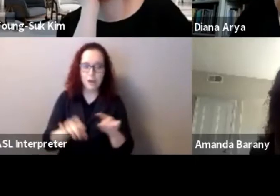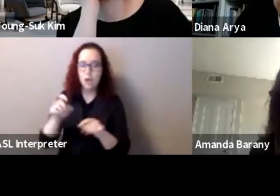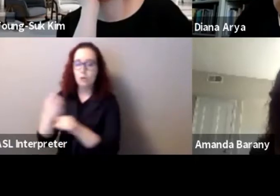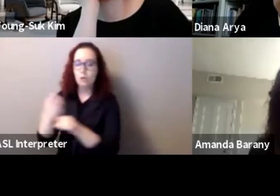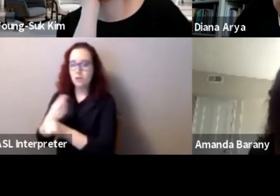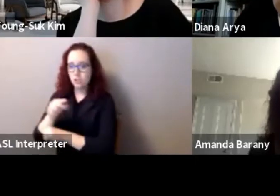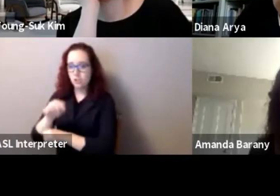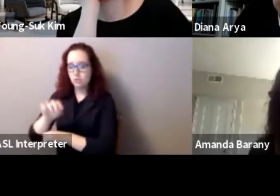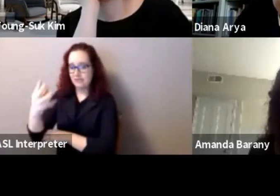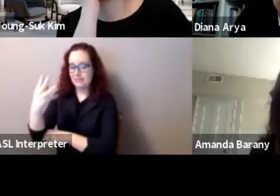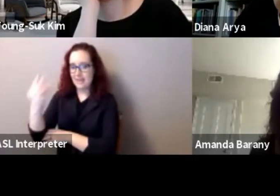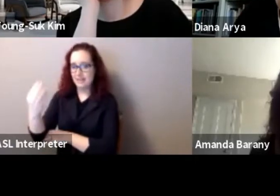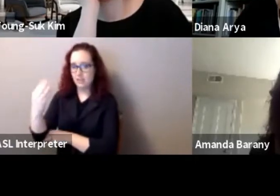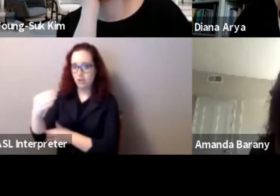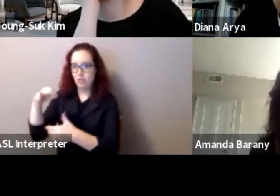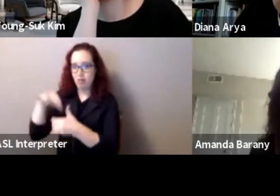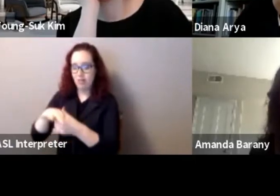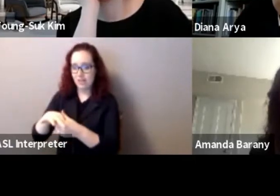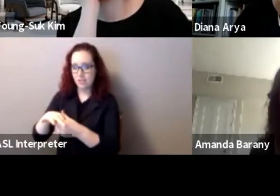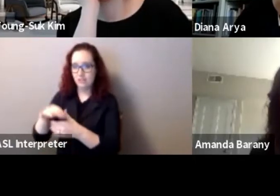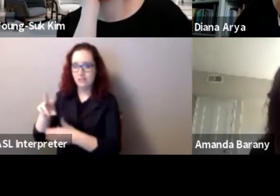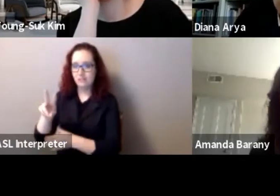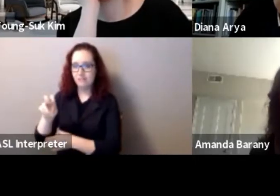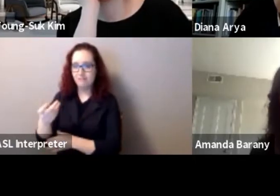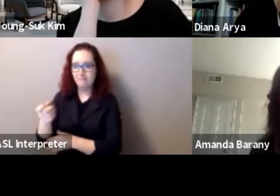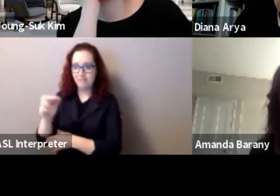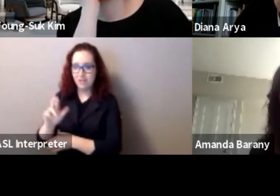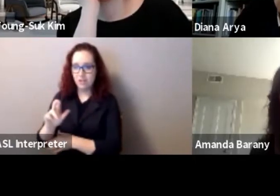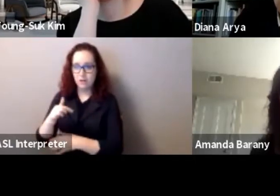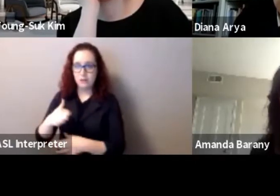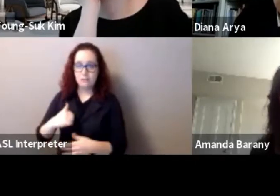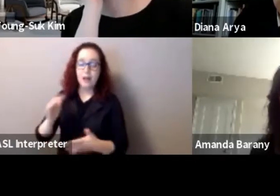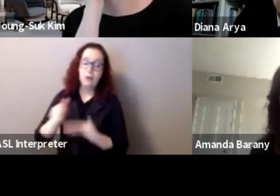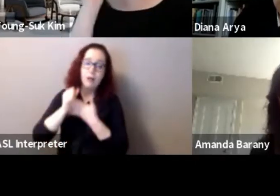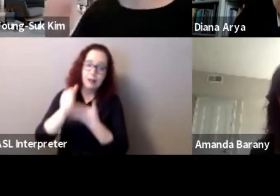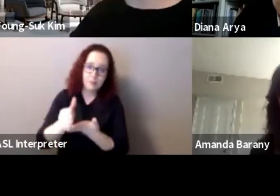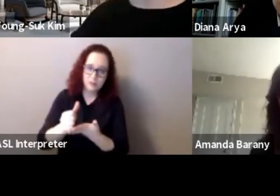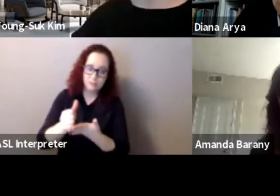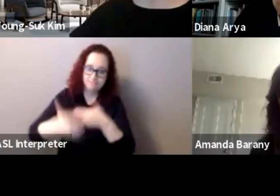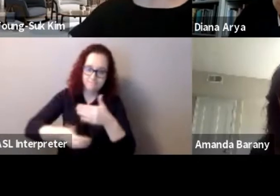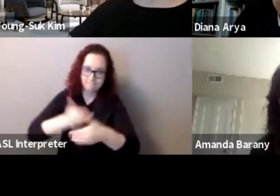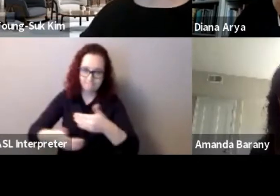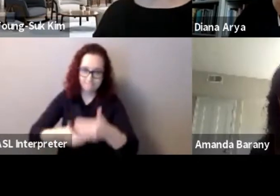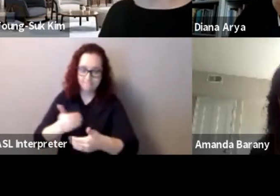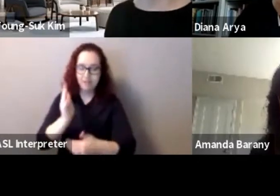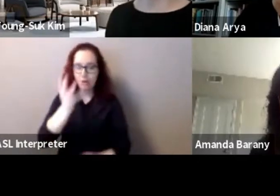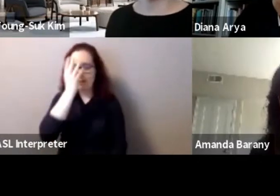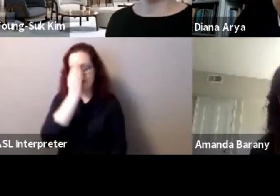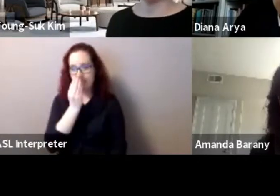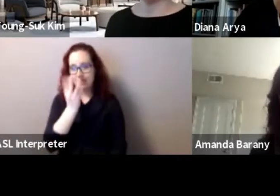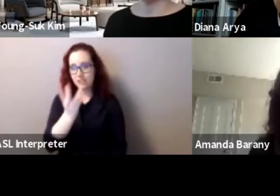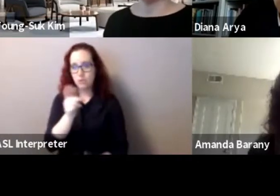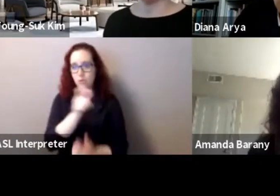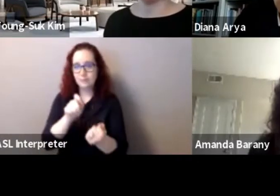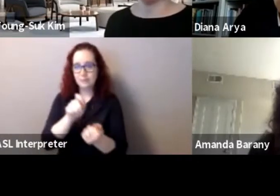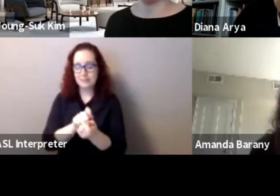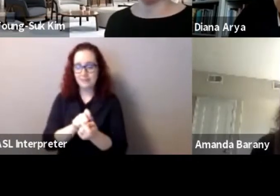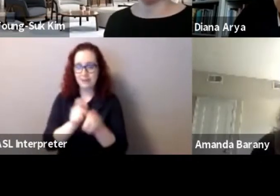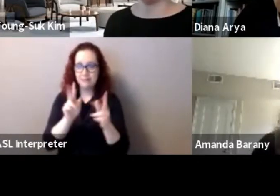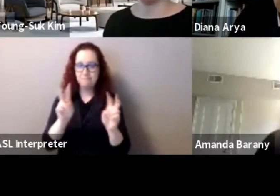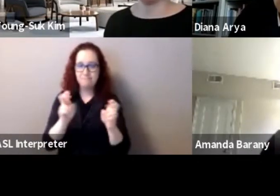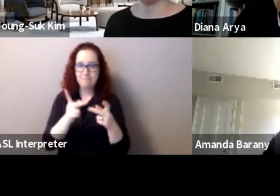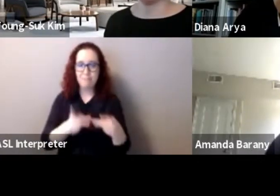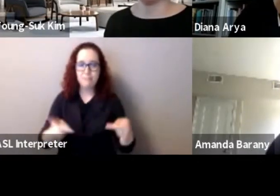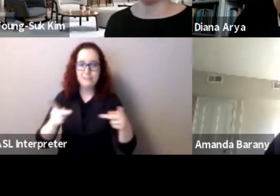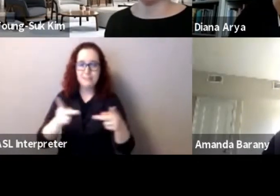elections vendor. I will help you through the entire process. That's one of my reasons for being here. I will let you know what positions are up for election, or at least the